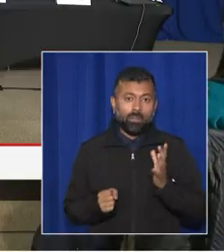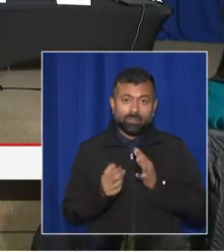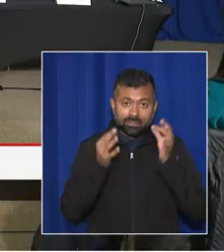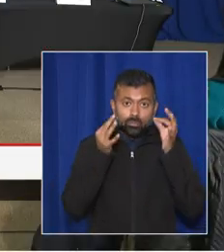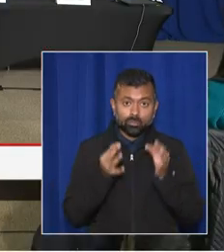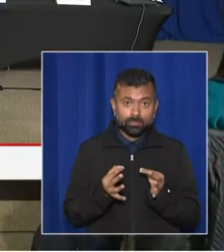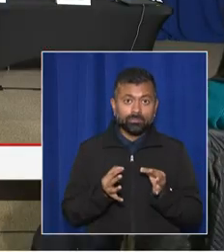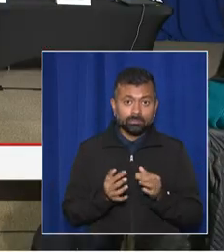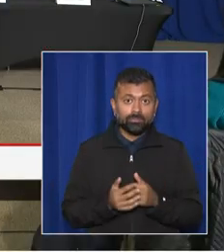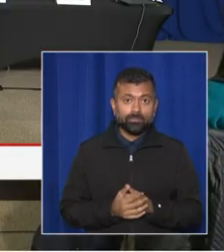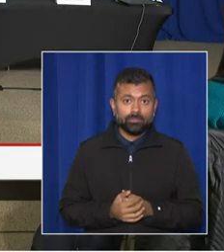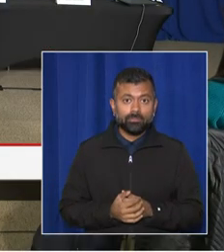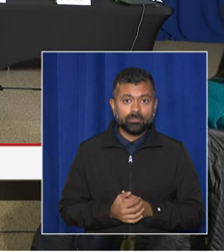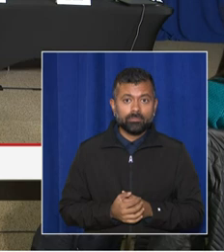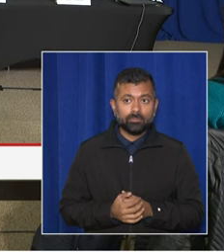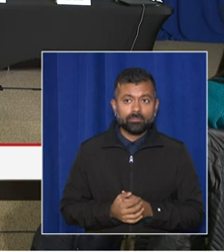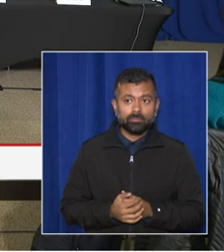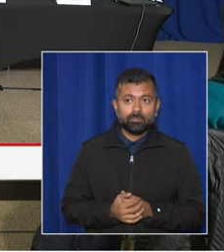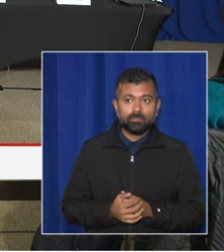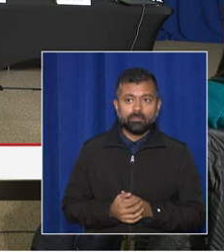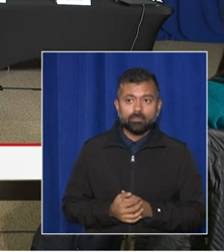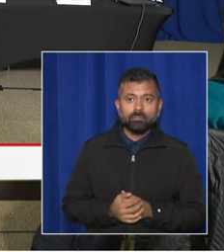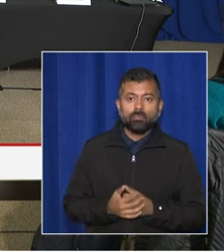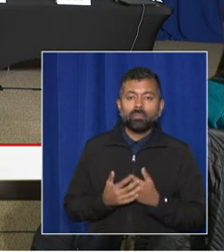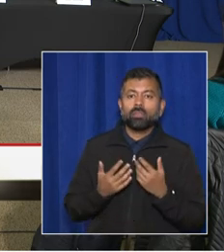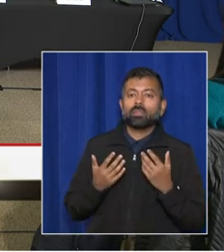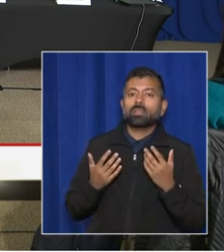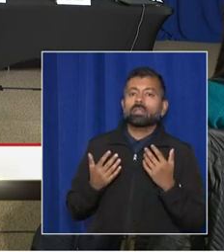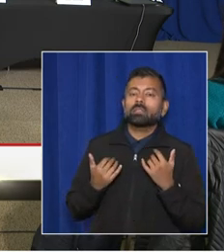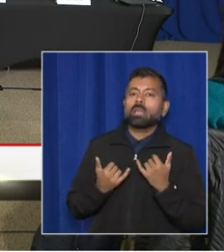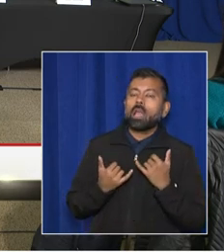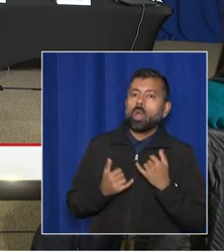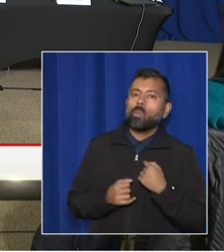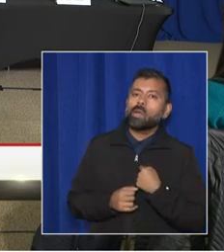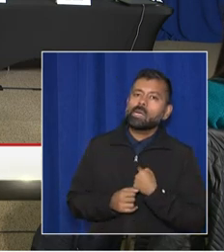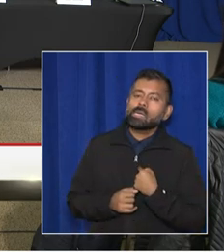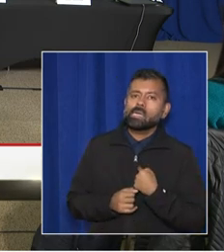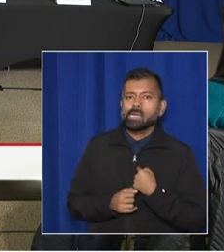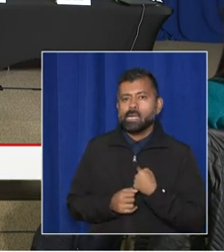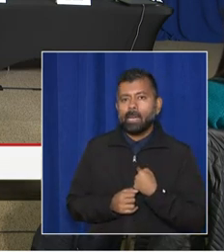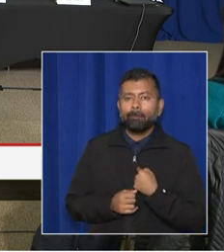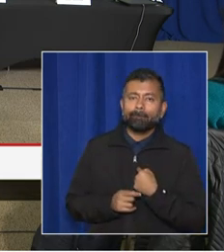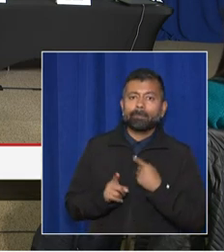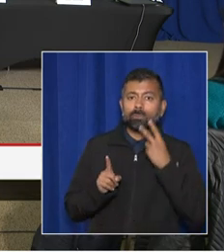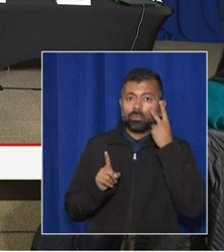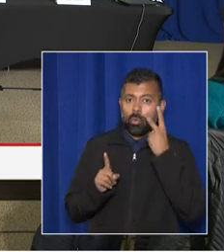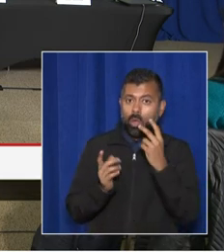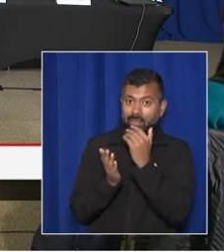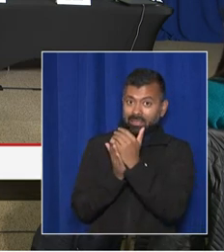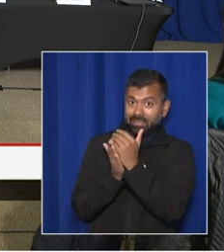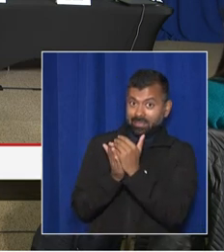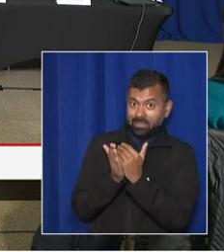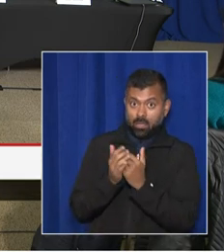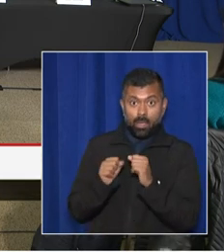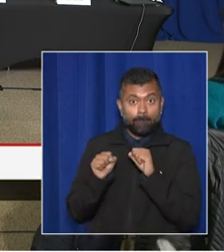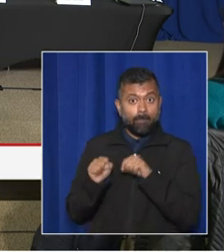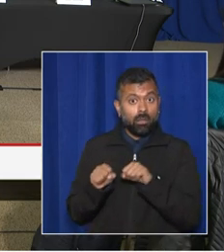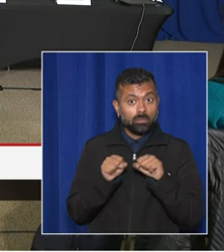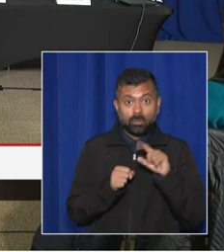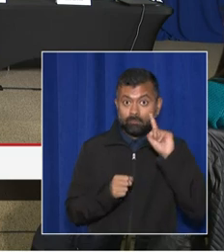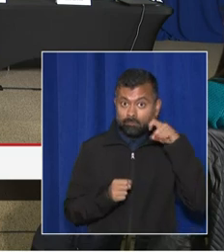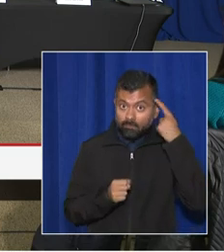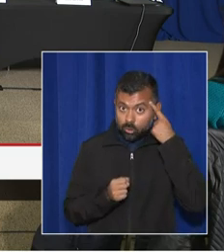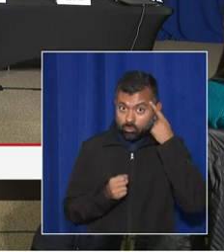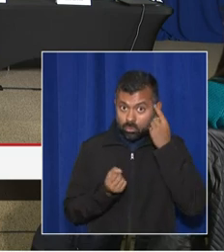I'm not sure if this is for the mayor who wants to take this, but I know yesterday we saw a list about potential federal properties that are not needed and that the government would